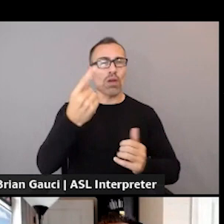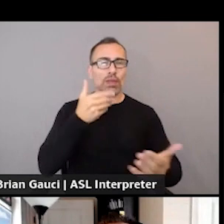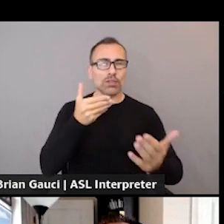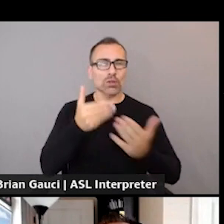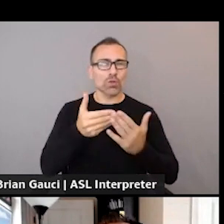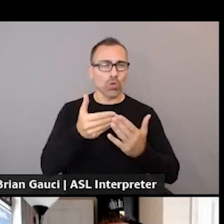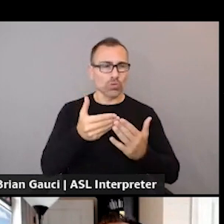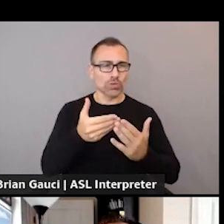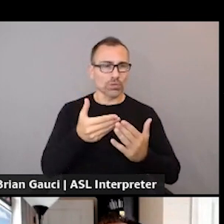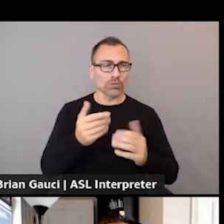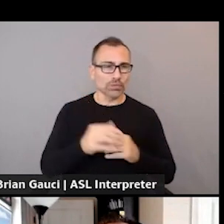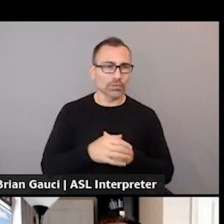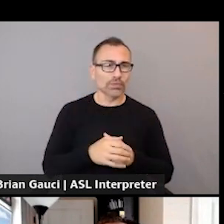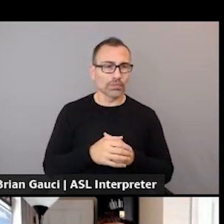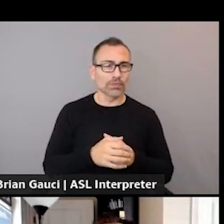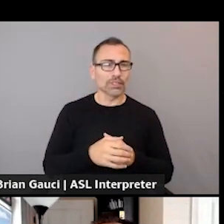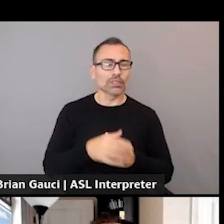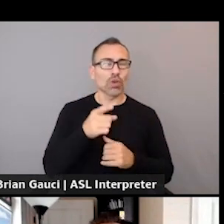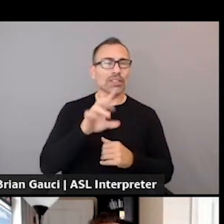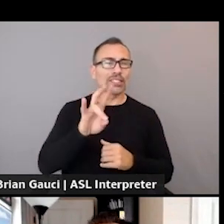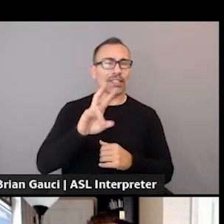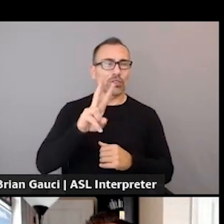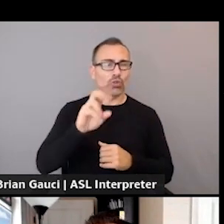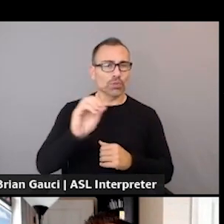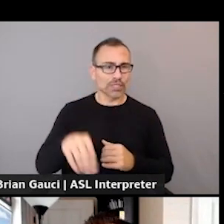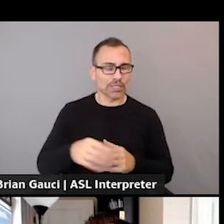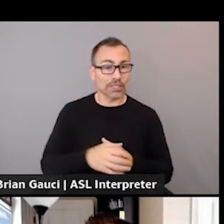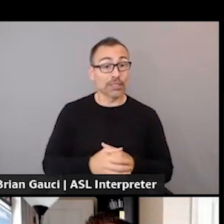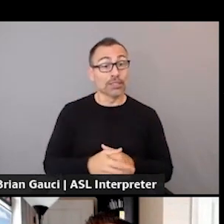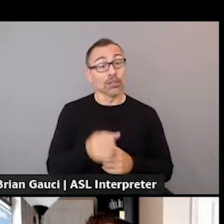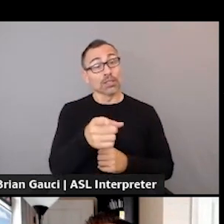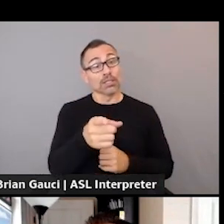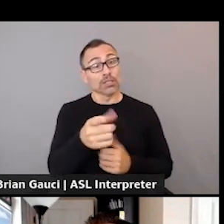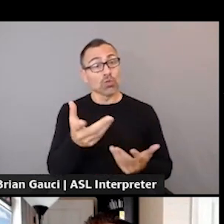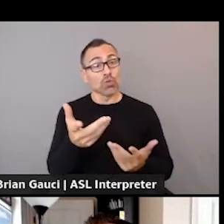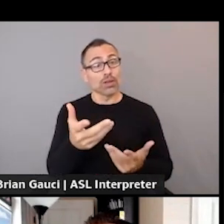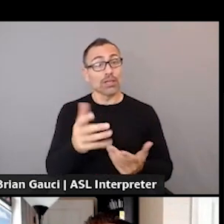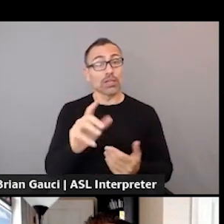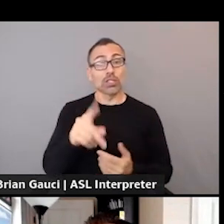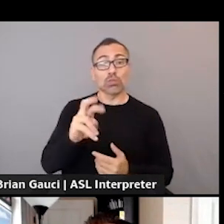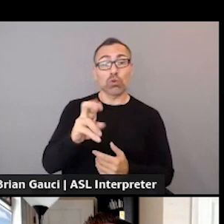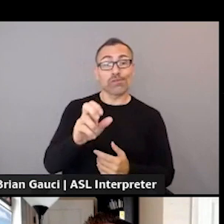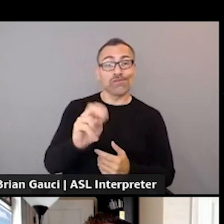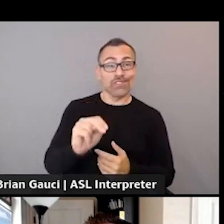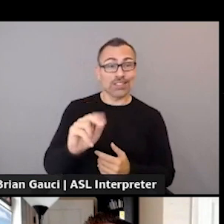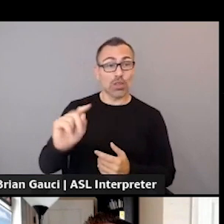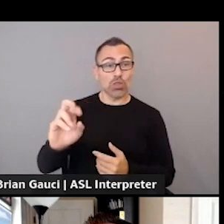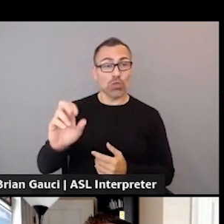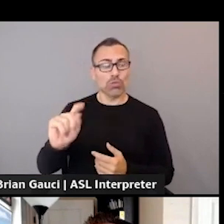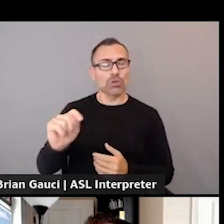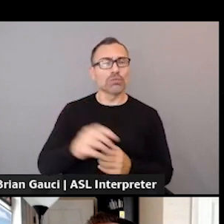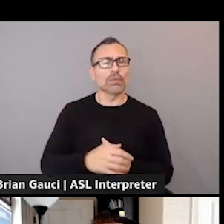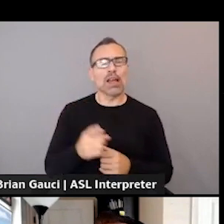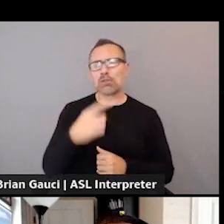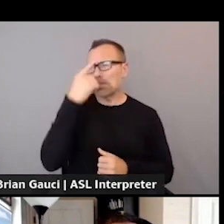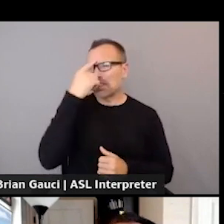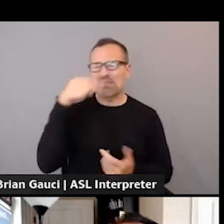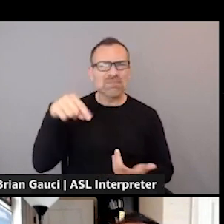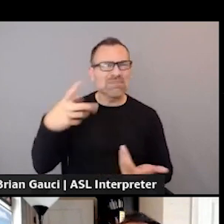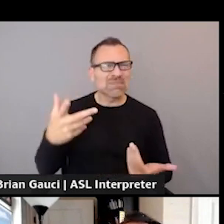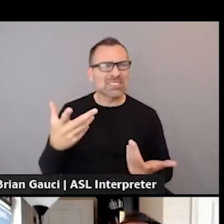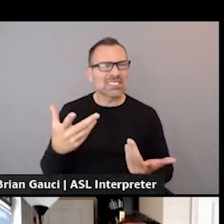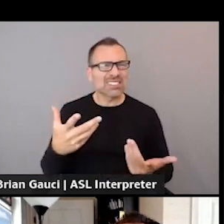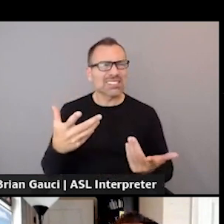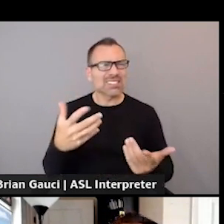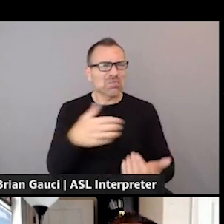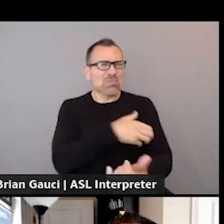mark. So this is what is provisioned throughput. Now, why is this powerful is a separate question, because here I'm showing you